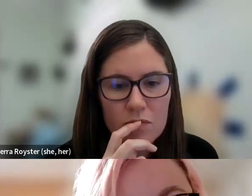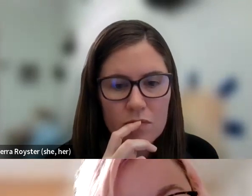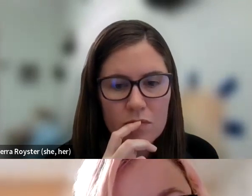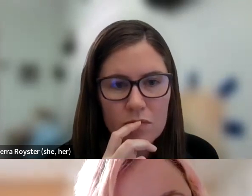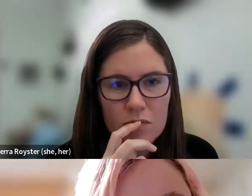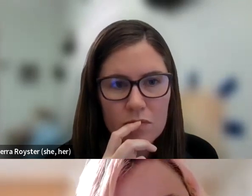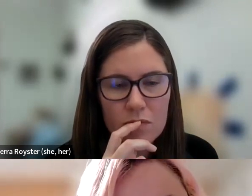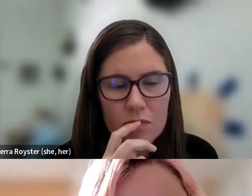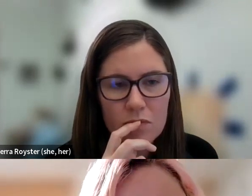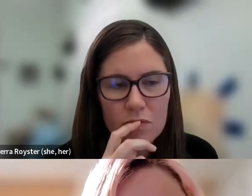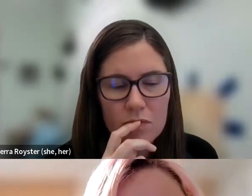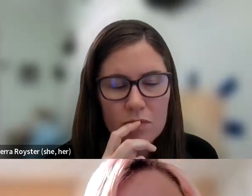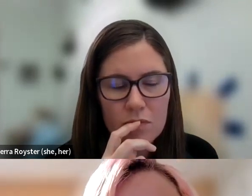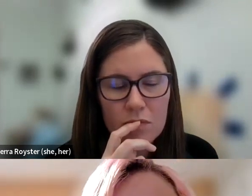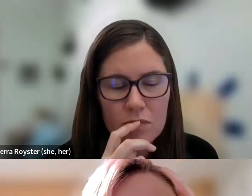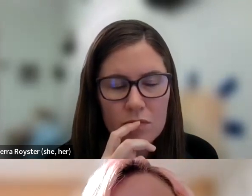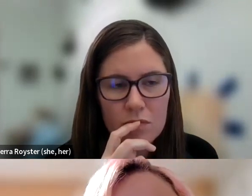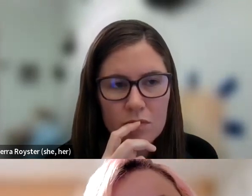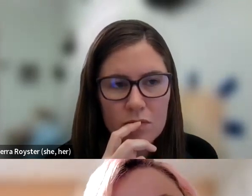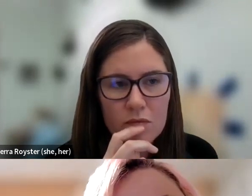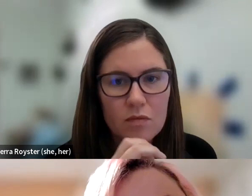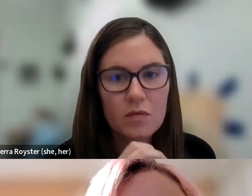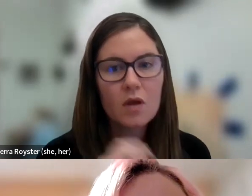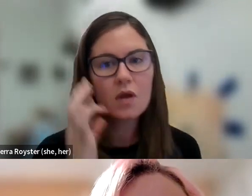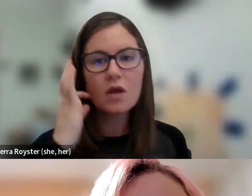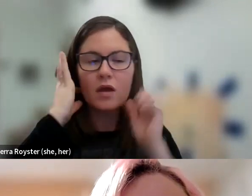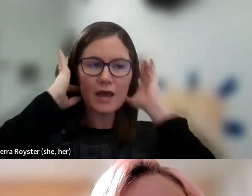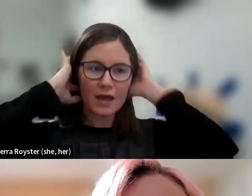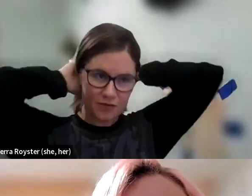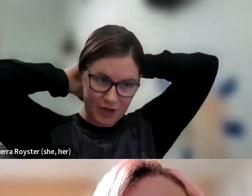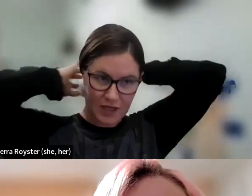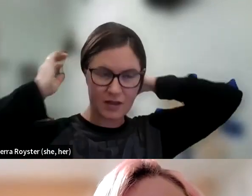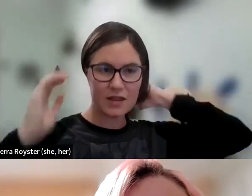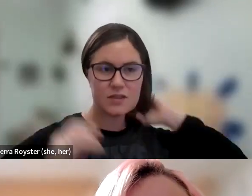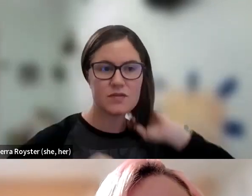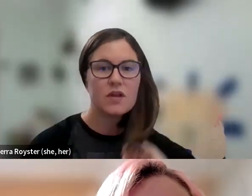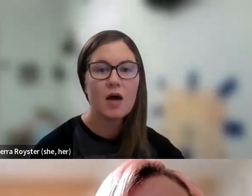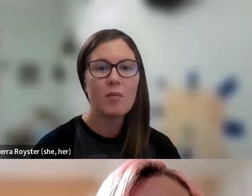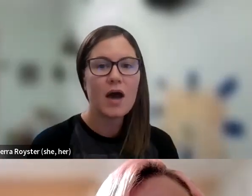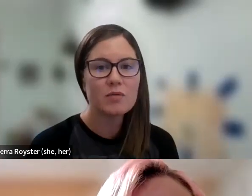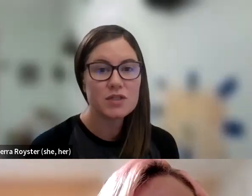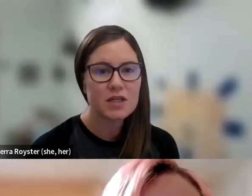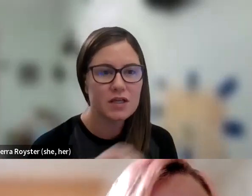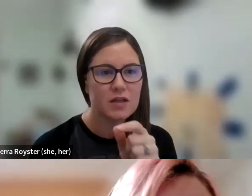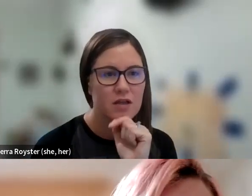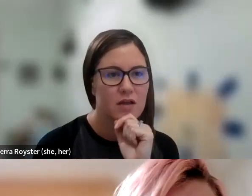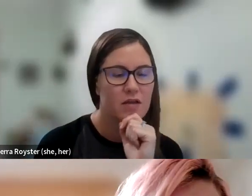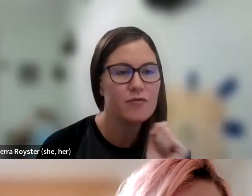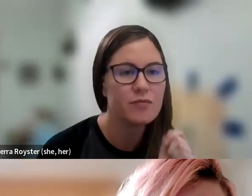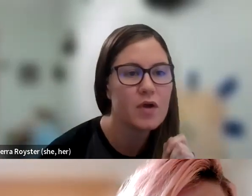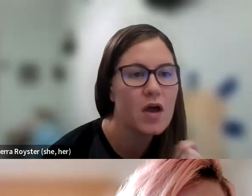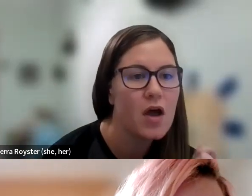I found out that Alexander Hamilton was like a traitor in the revolution. I Hey, felt like Reed, that's I was just that gonna. I